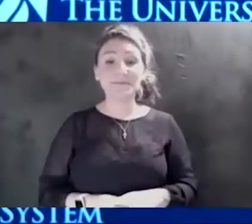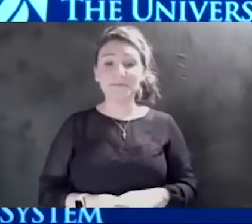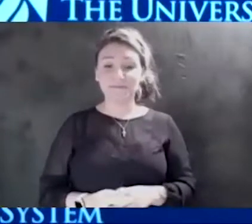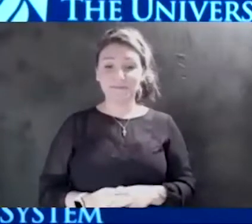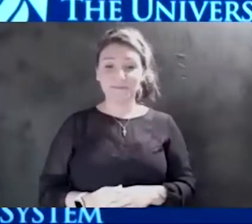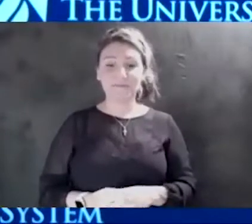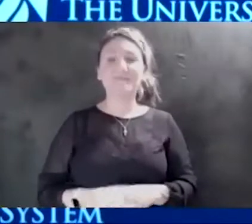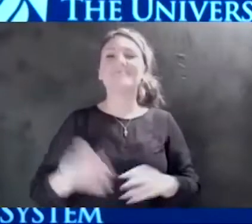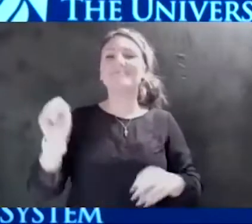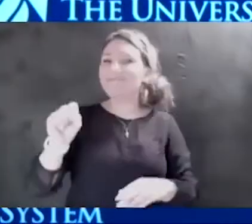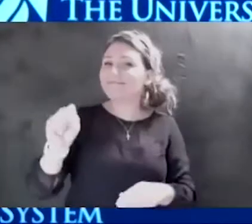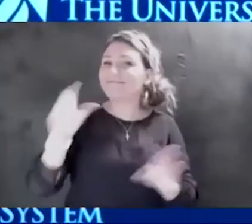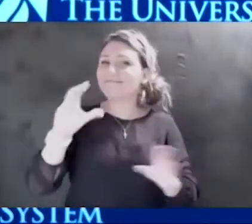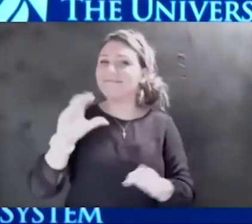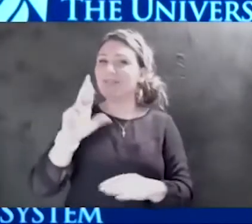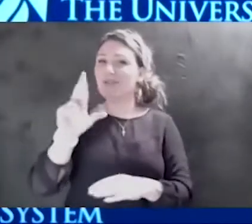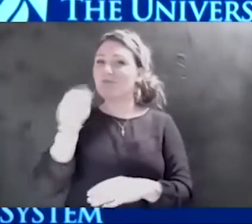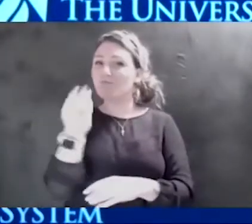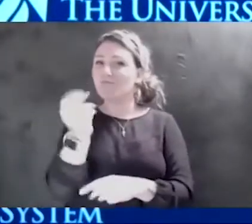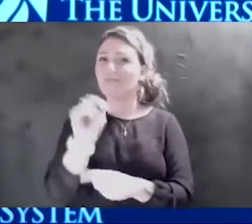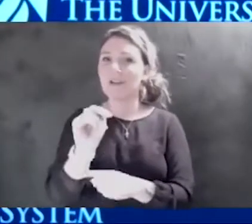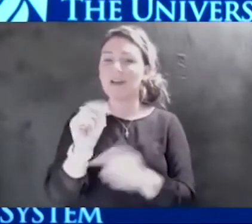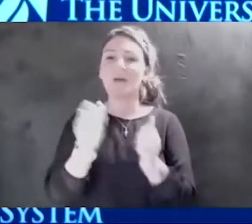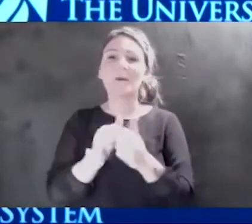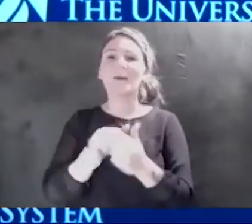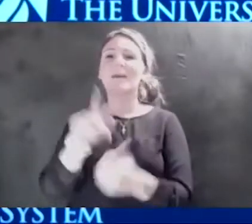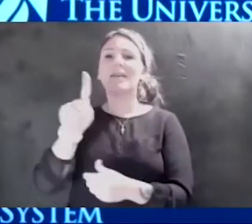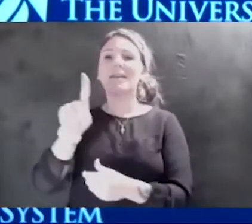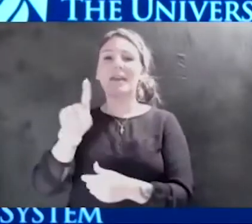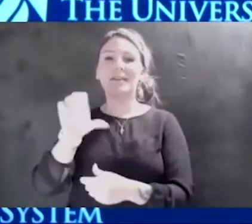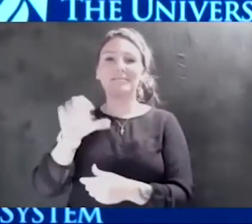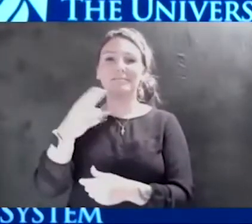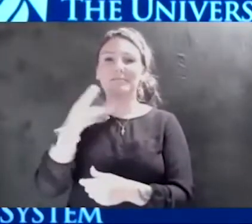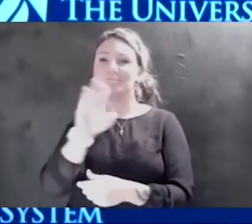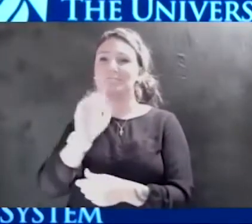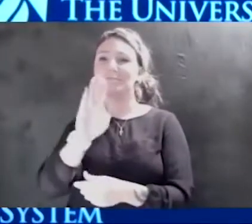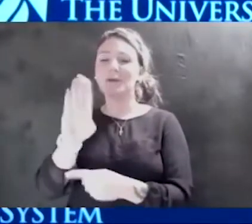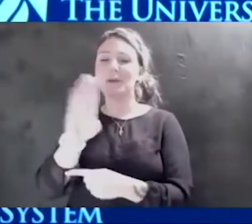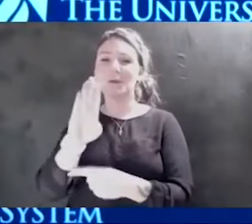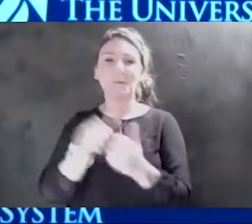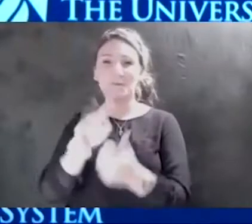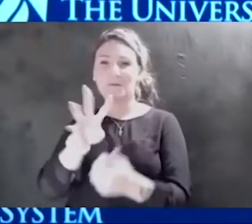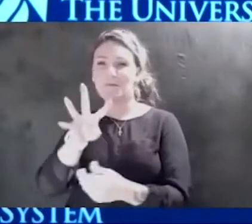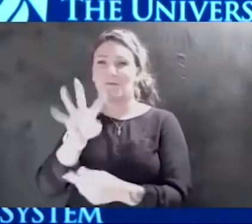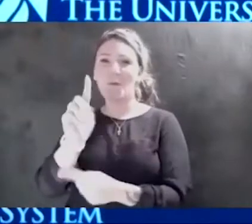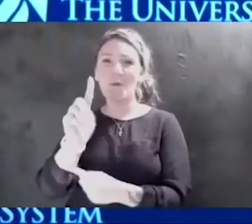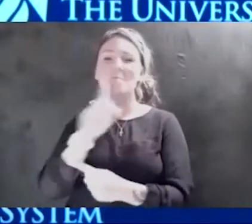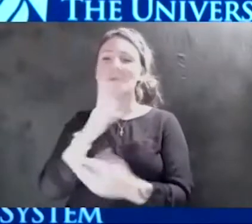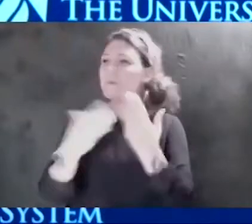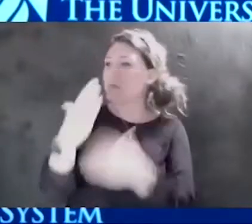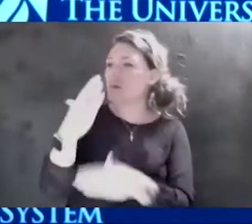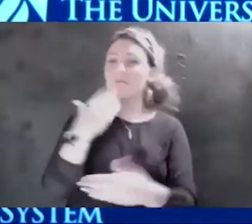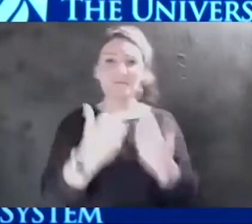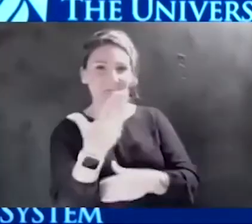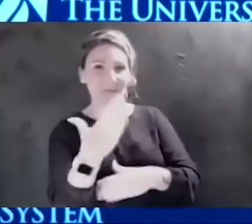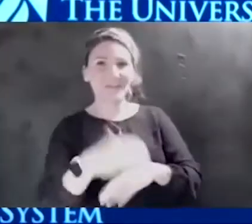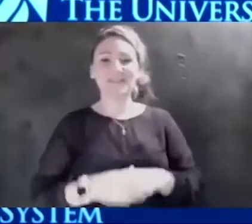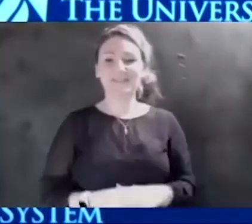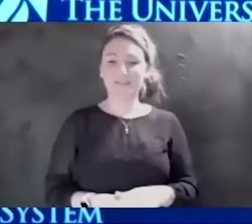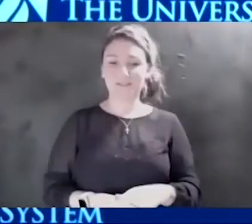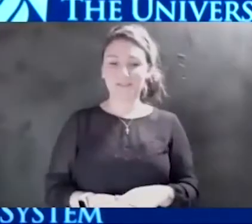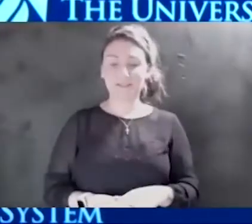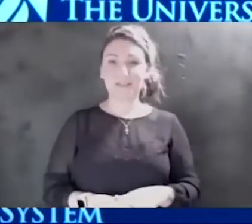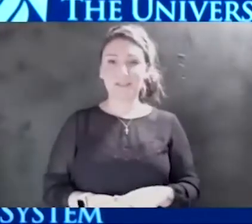Yeah, this is Ray Daniel with KSHB 41. Good morning. Good morning, Ray. Good morning. Good morning. I was